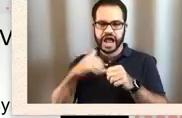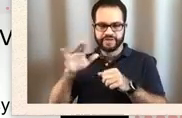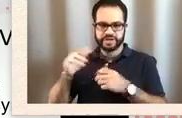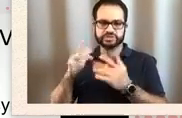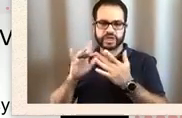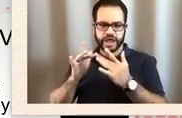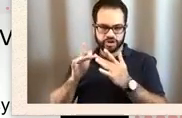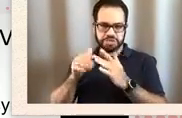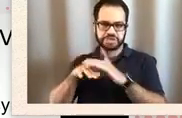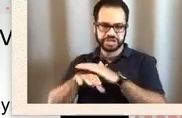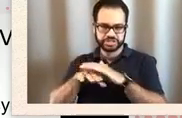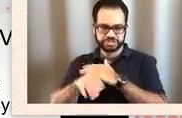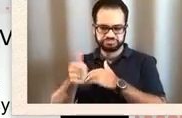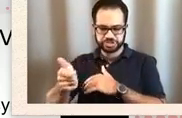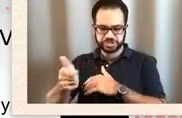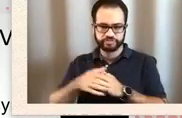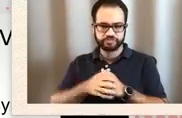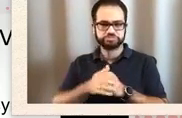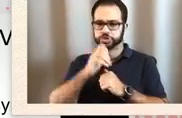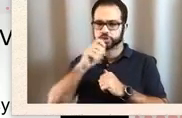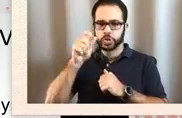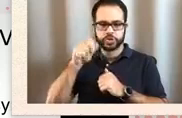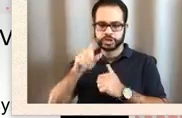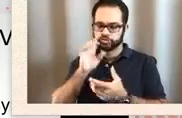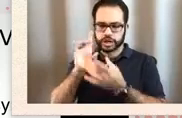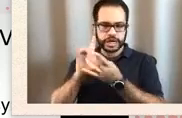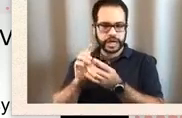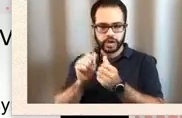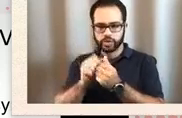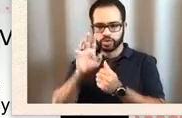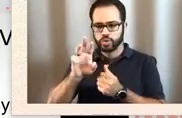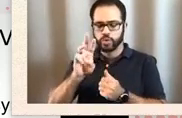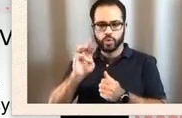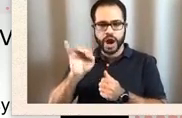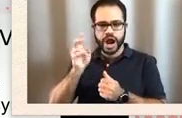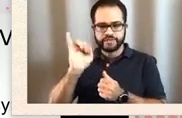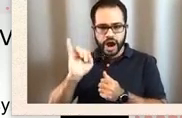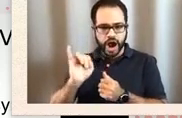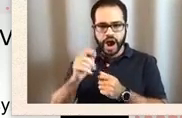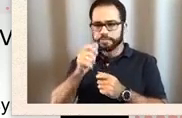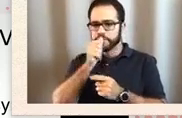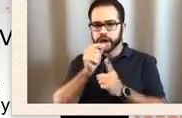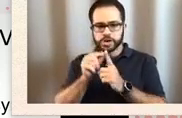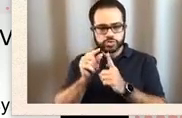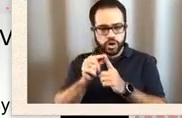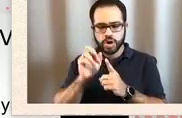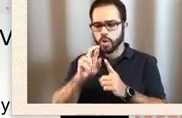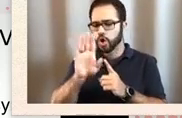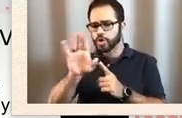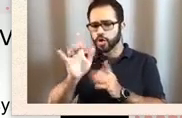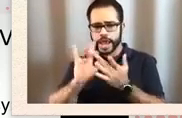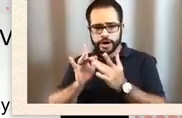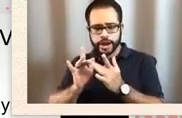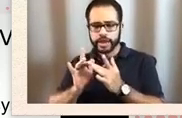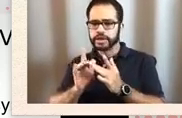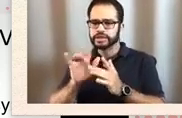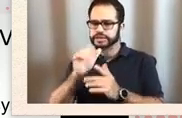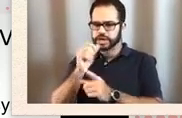internet. So they won't need your Wi-Fi password or use of any of your equipment, and that's not appropriate.